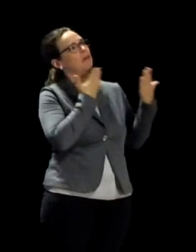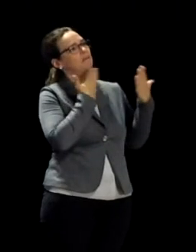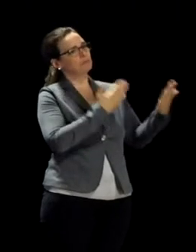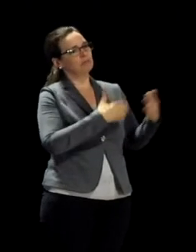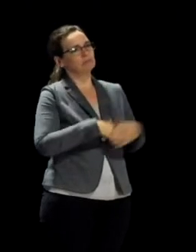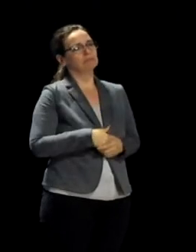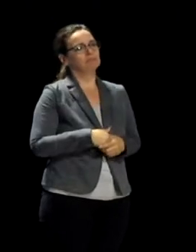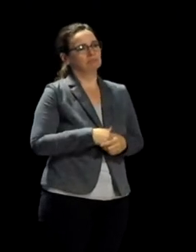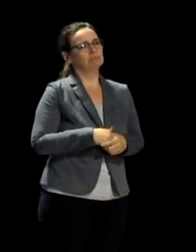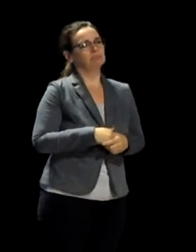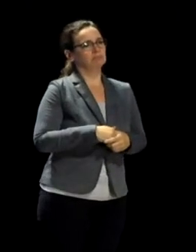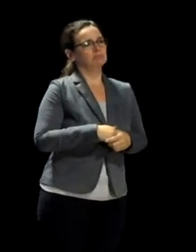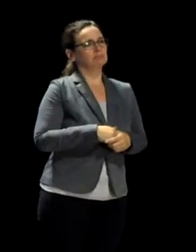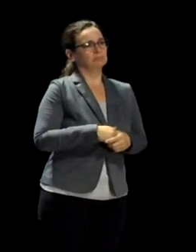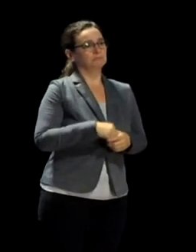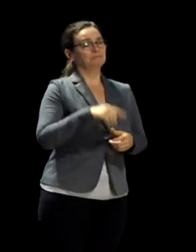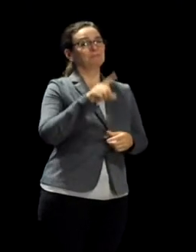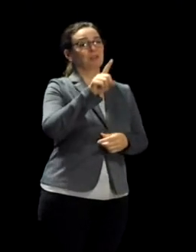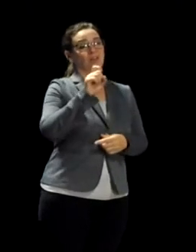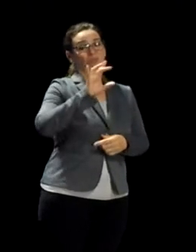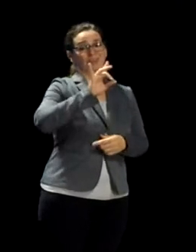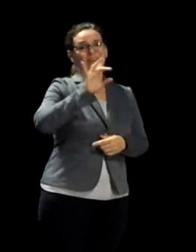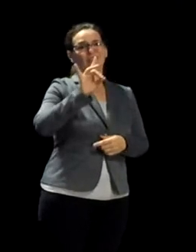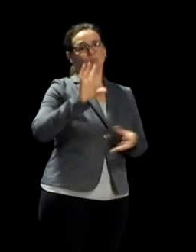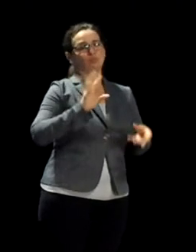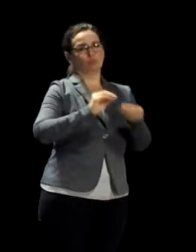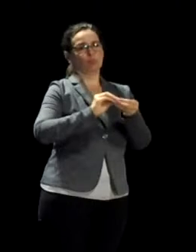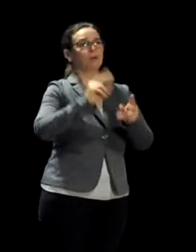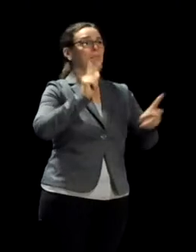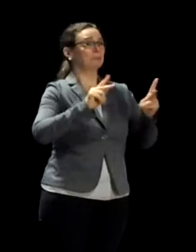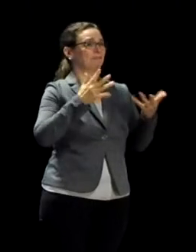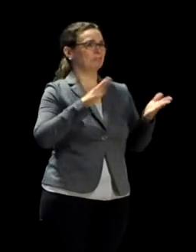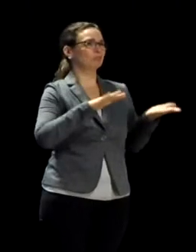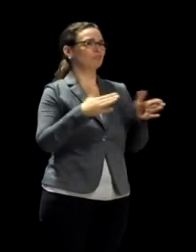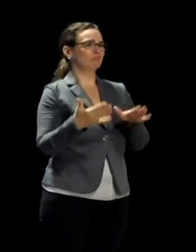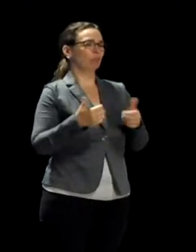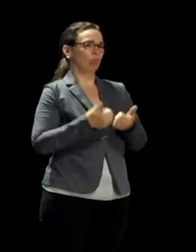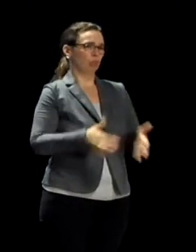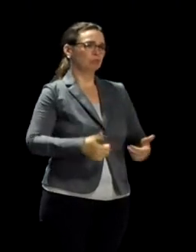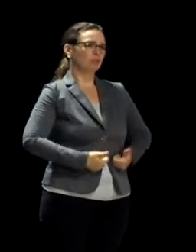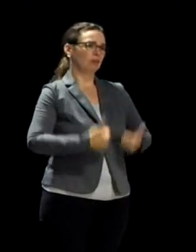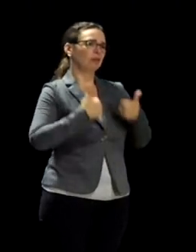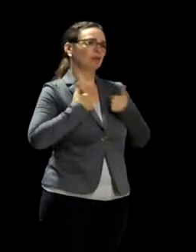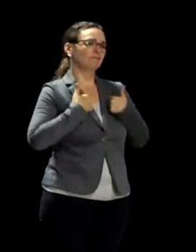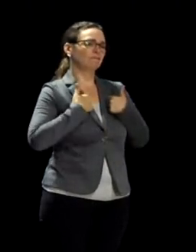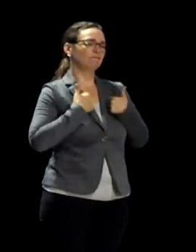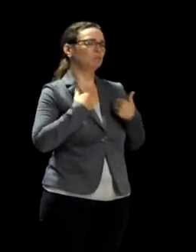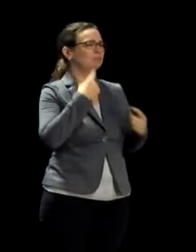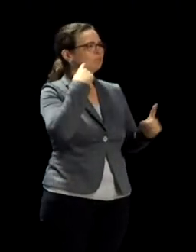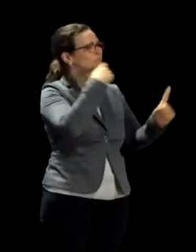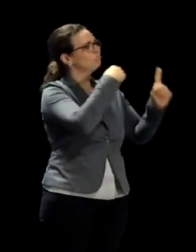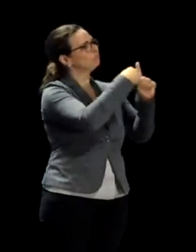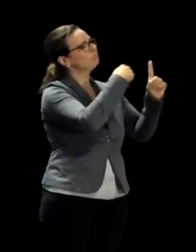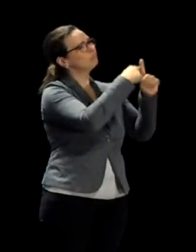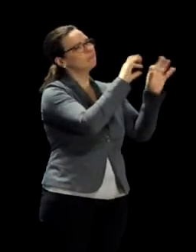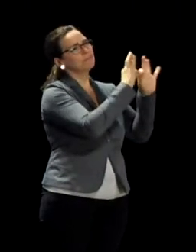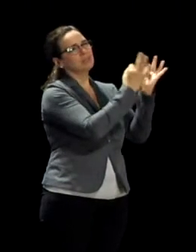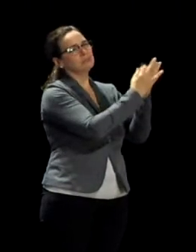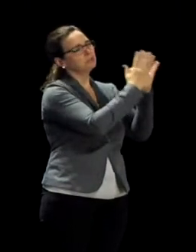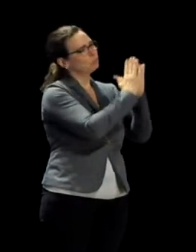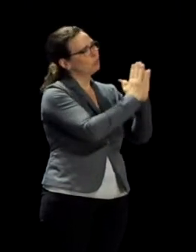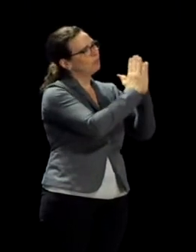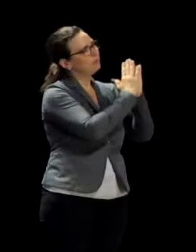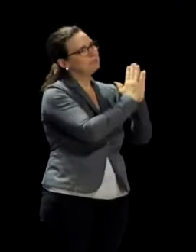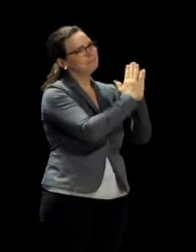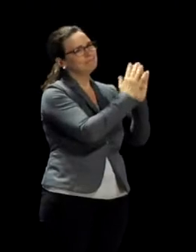our neighbors in this process, and that has been the most painful part of all of this. So we're very happy with that. When we look at testing and